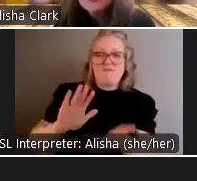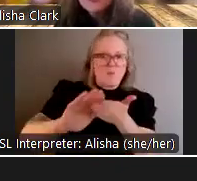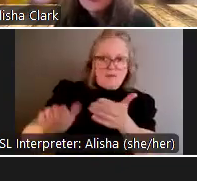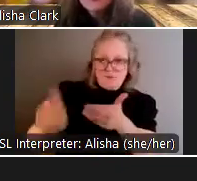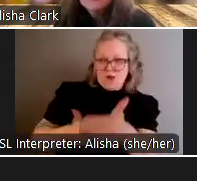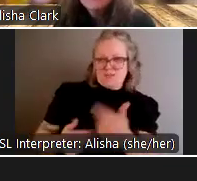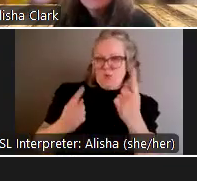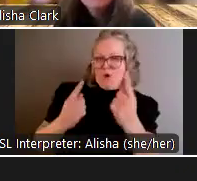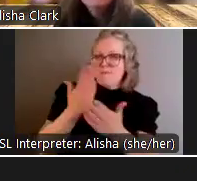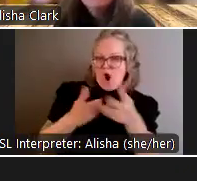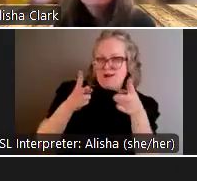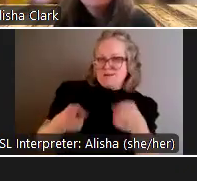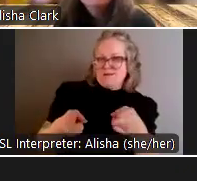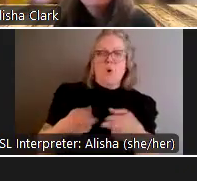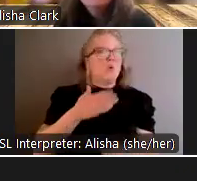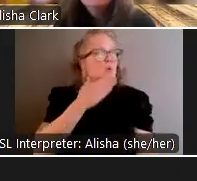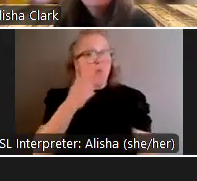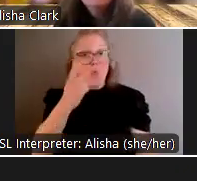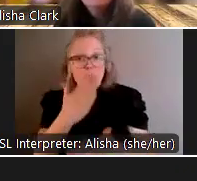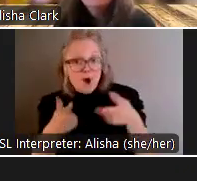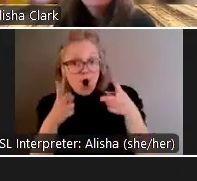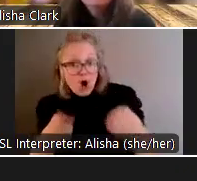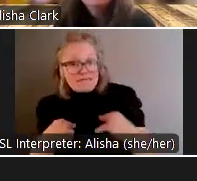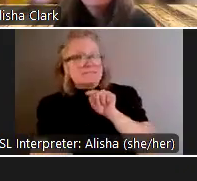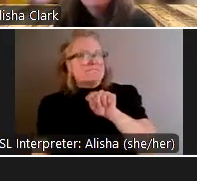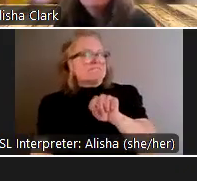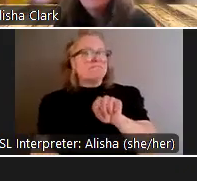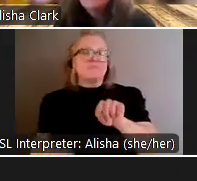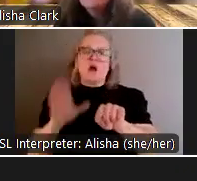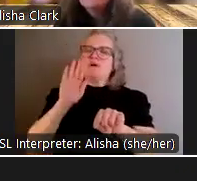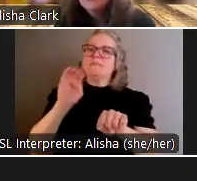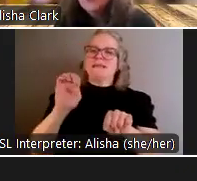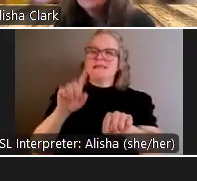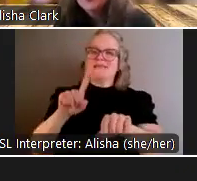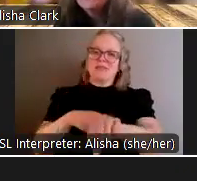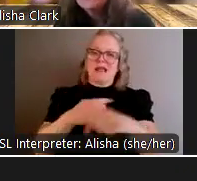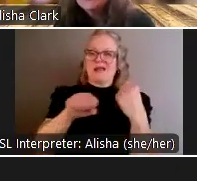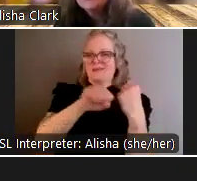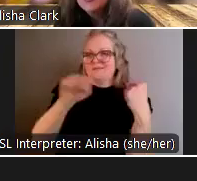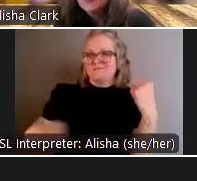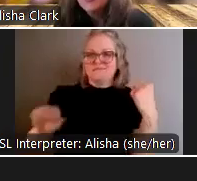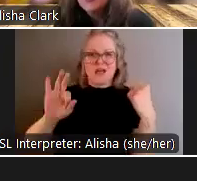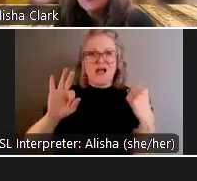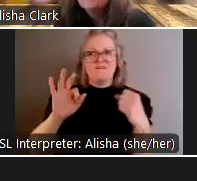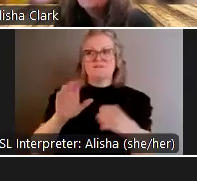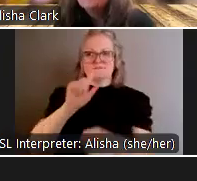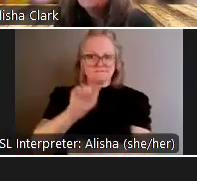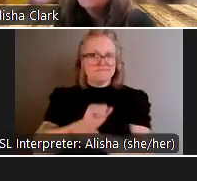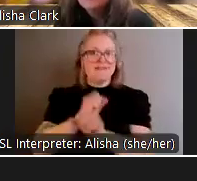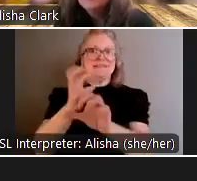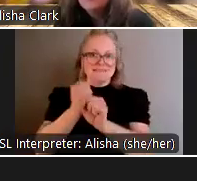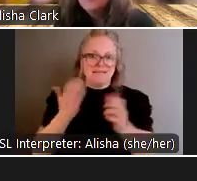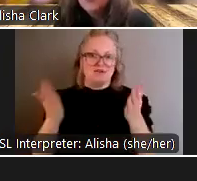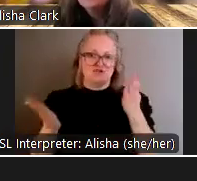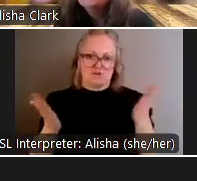it. Yeah. It definitely would be the length of getting services.